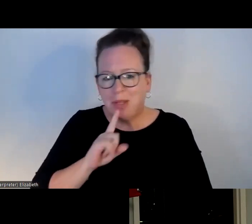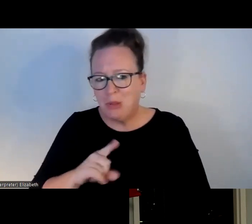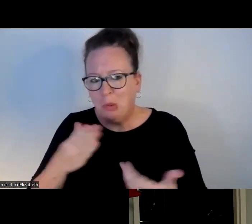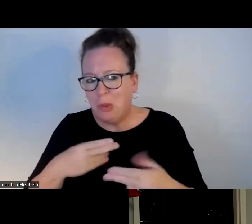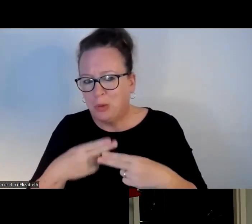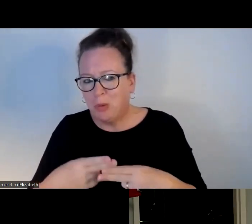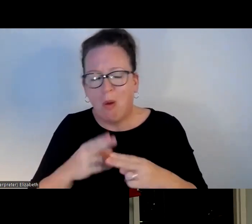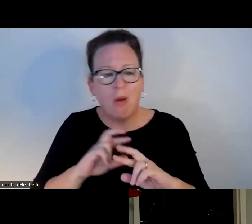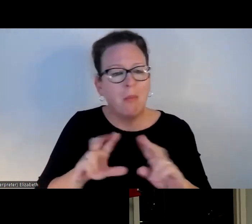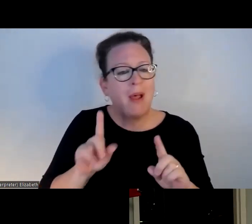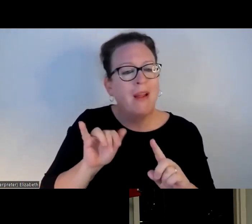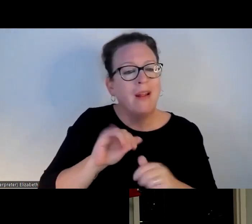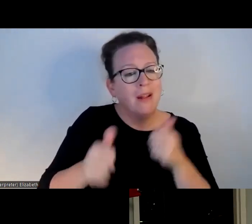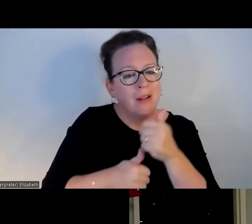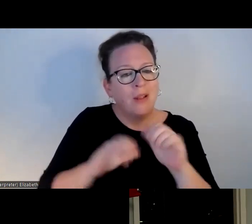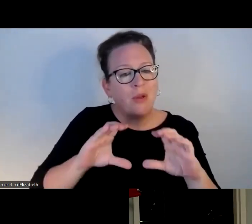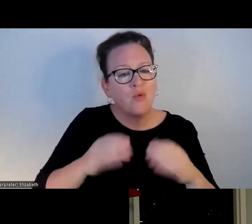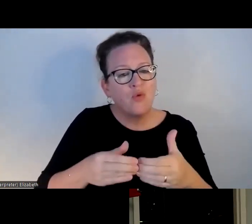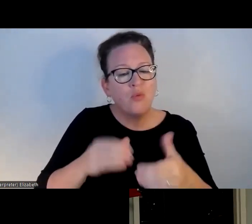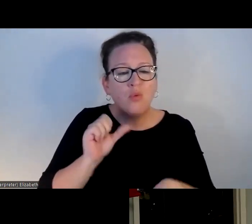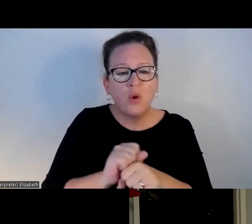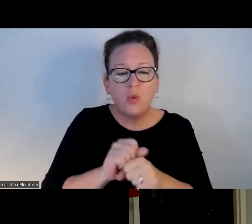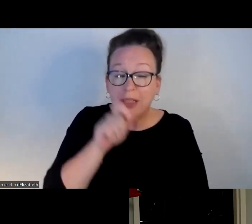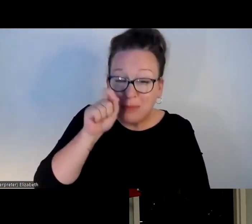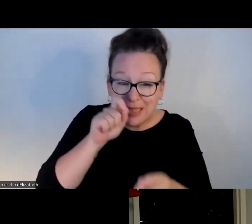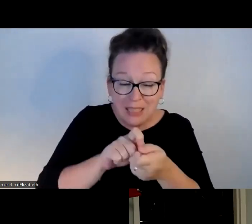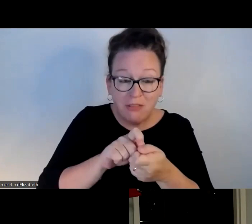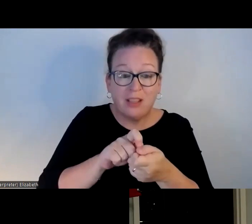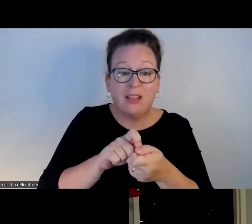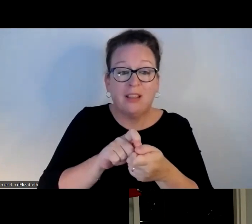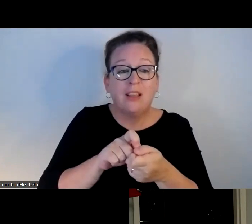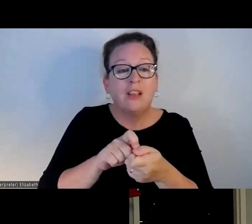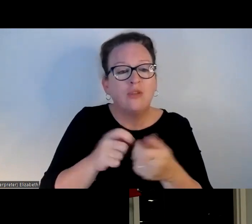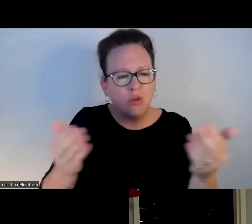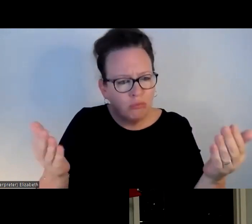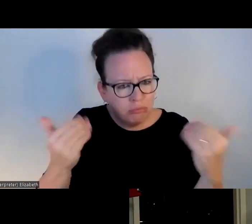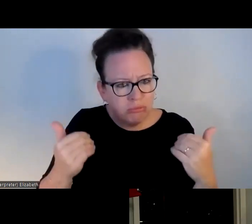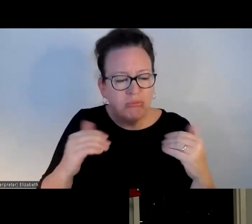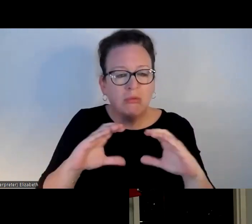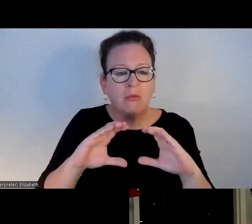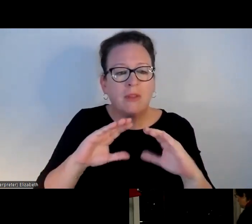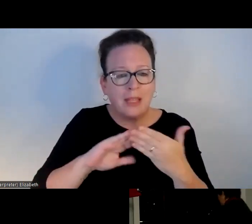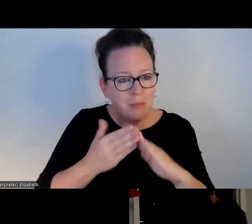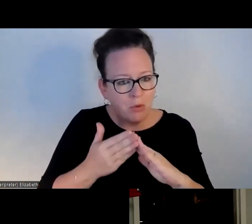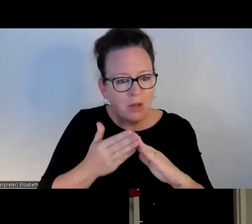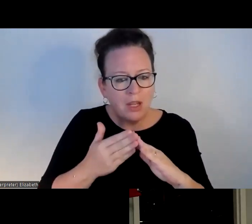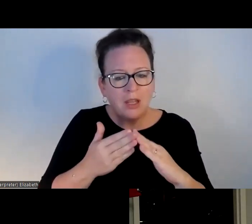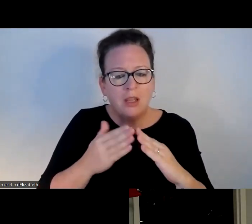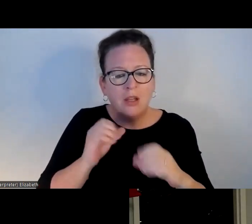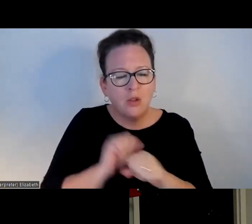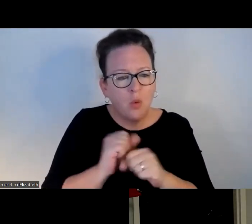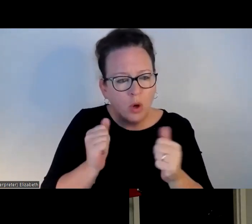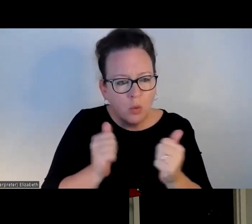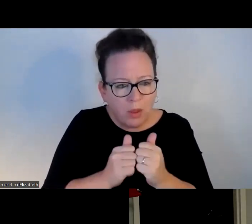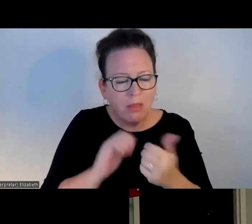that, but that would work specifically on bringing together a subset of the committee and inviting